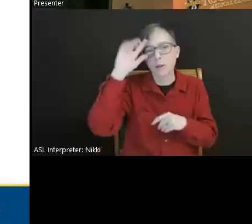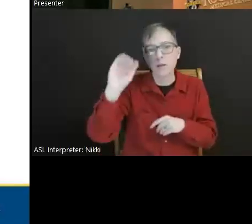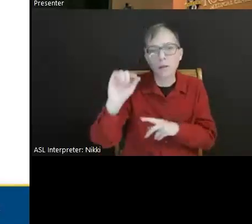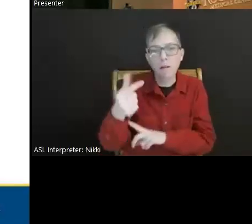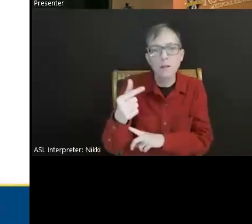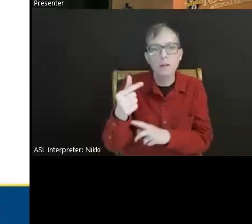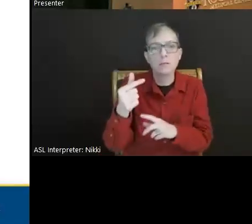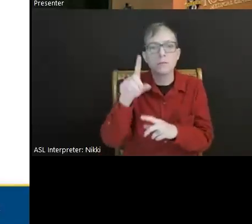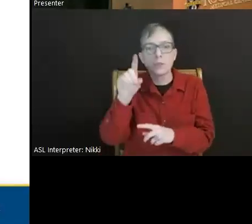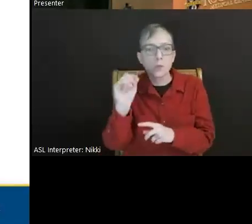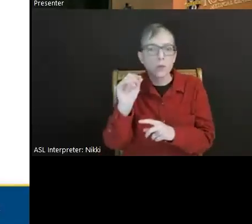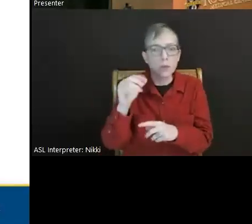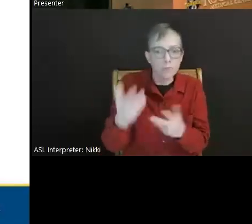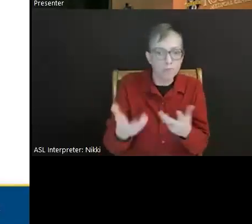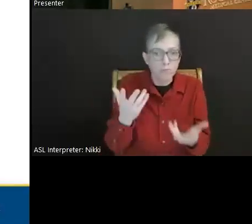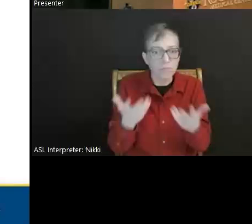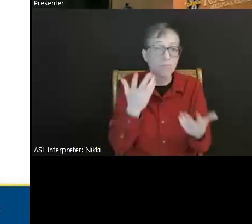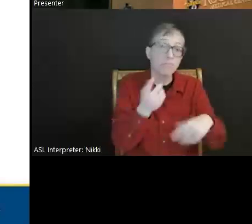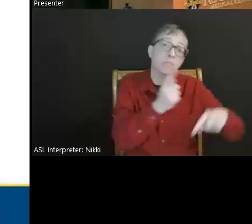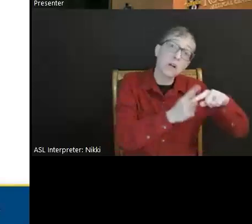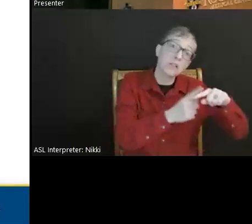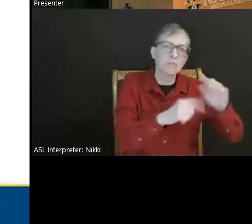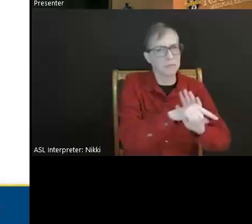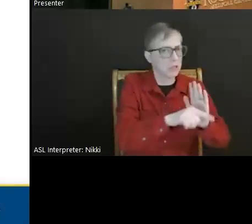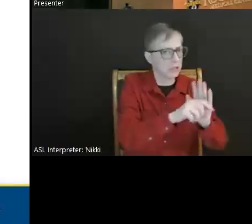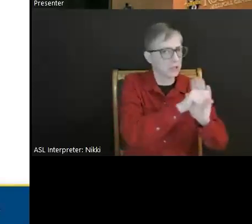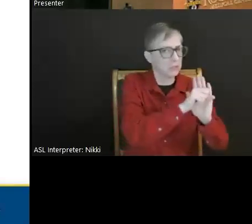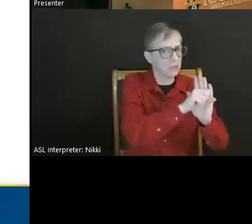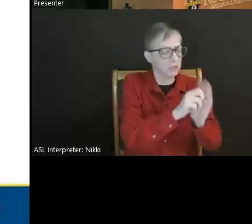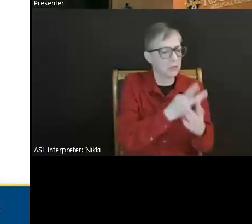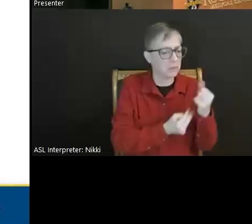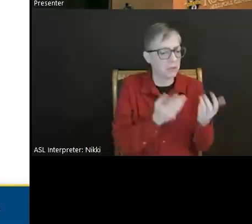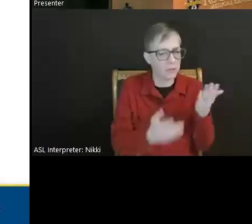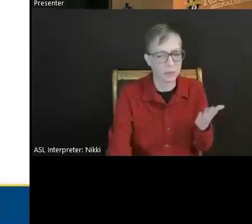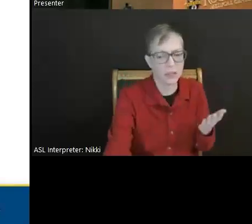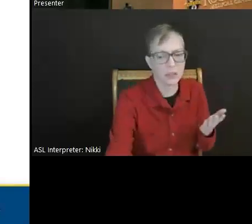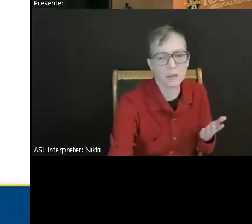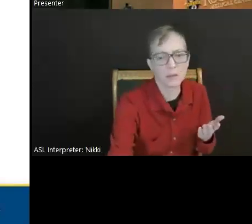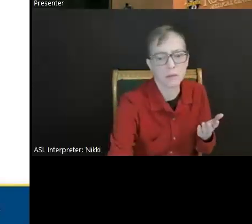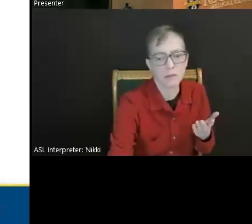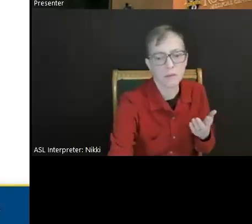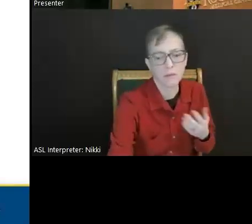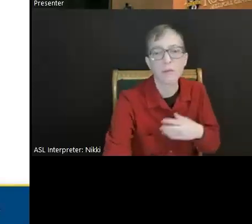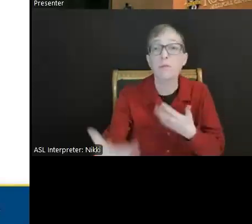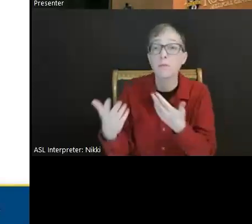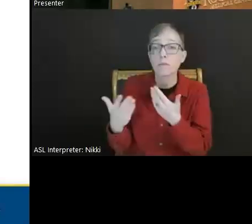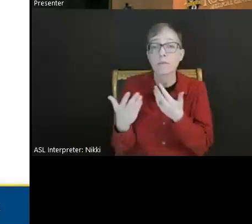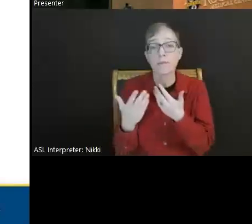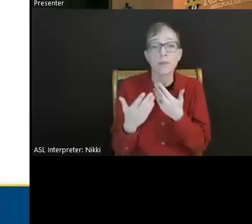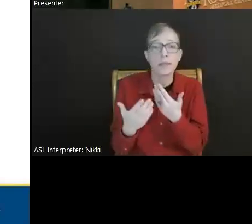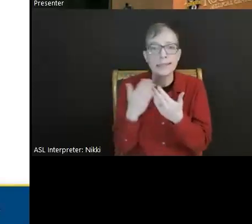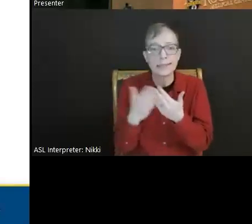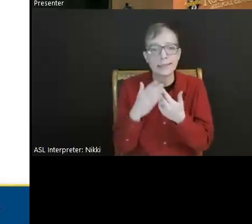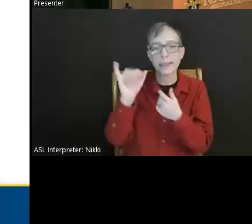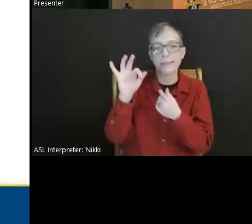and negative symptoms. I have these listed here, and it's easy to imagine how experiences of thought